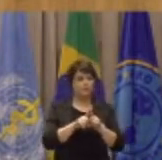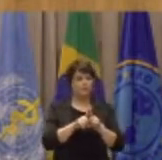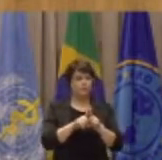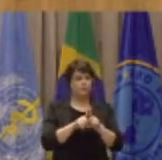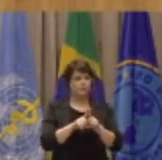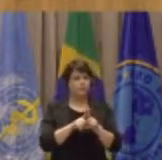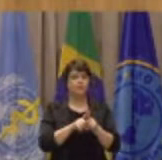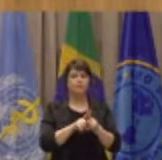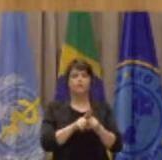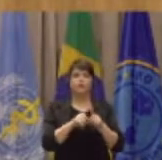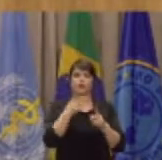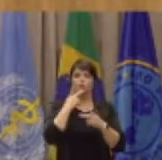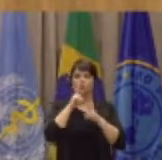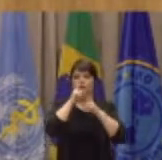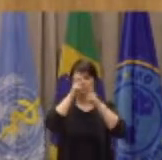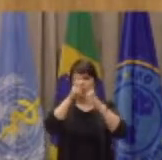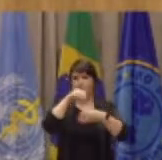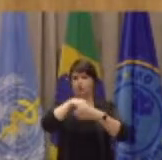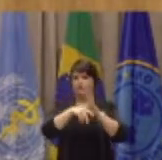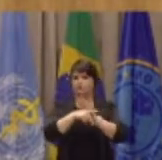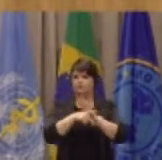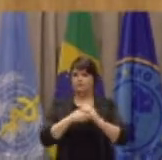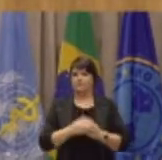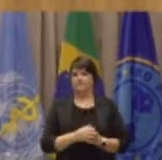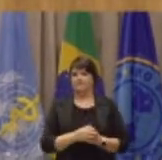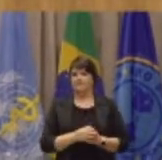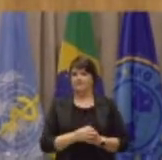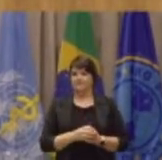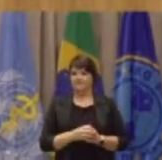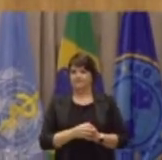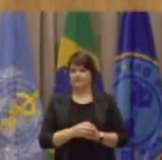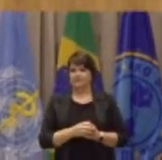is still supporting in a very solid way.